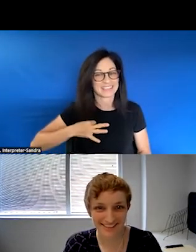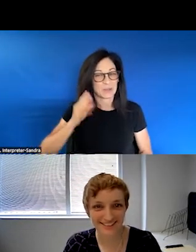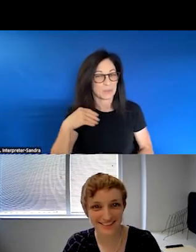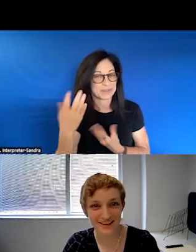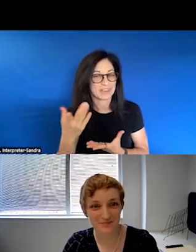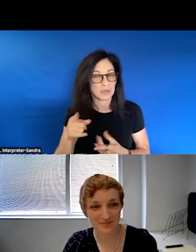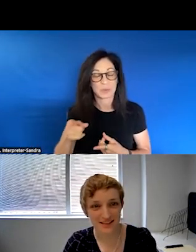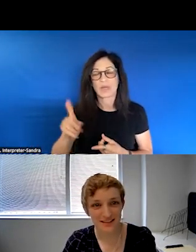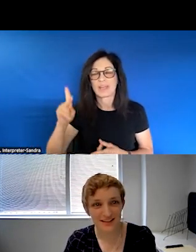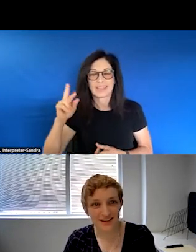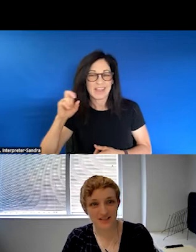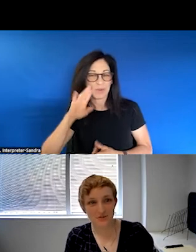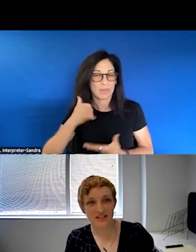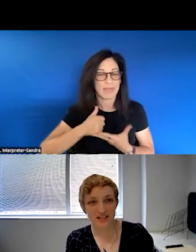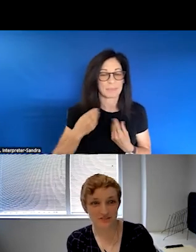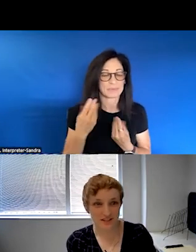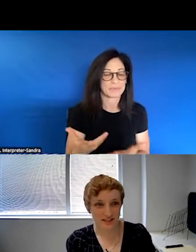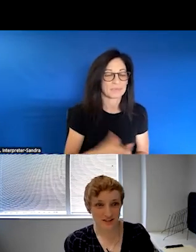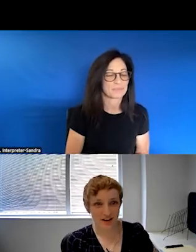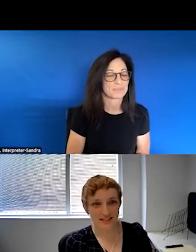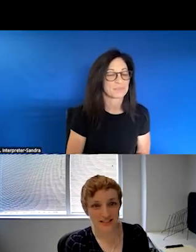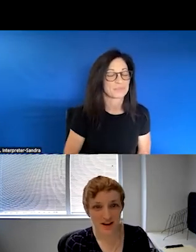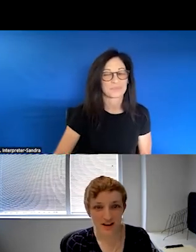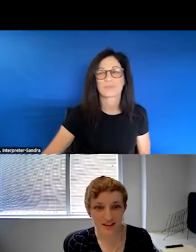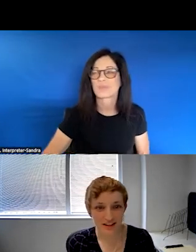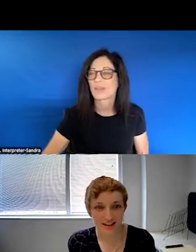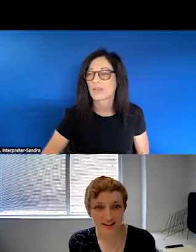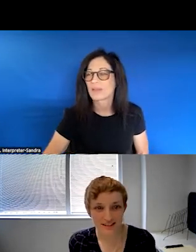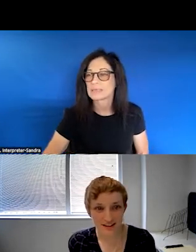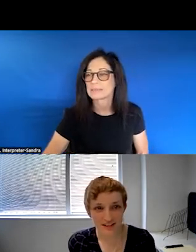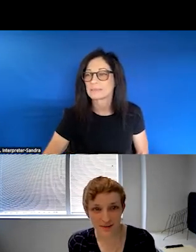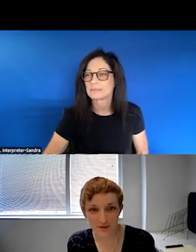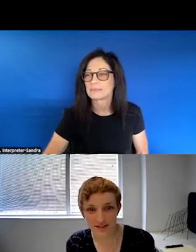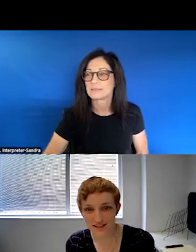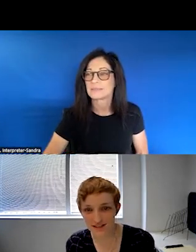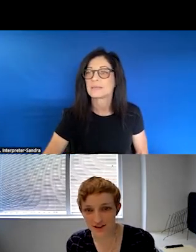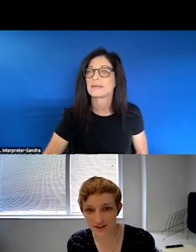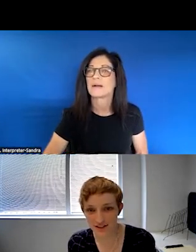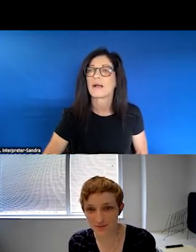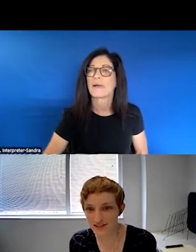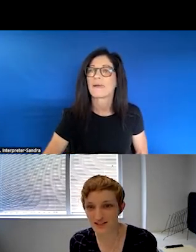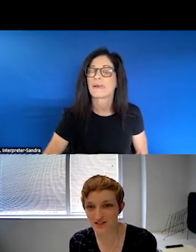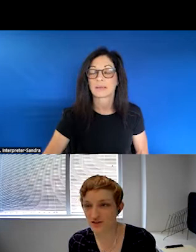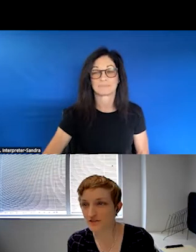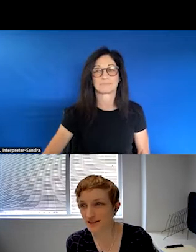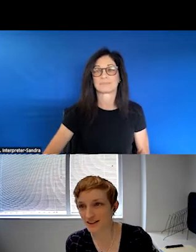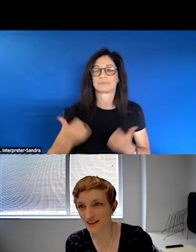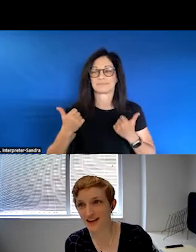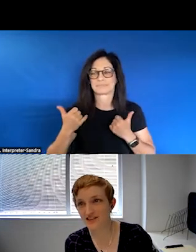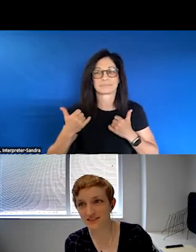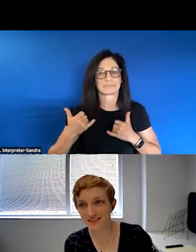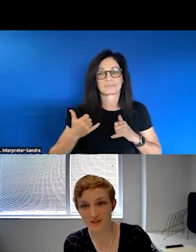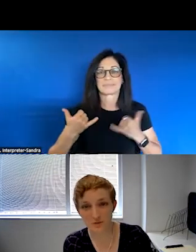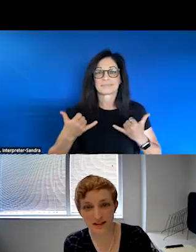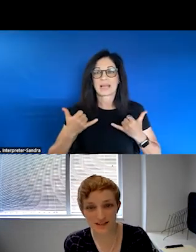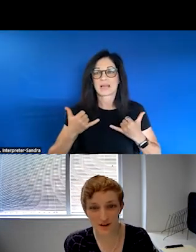you hooked up. So we're going to shift to the crisis talk. Stephanie Hepburn is on a much deserved